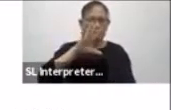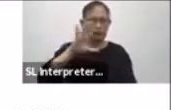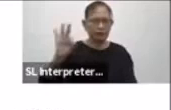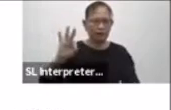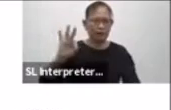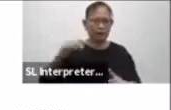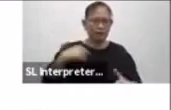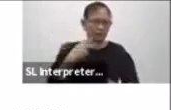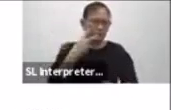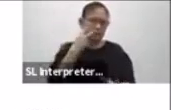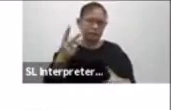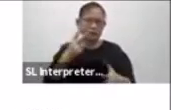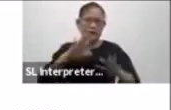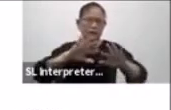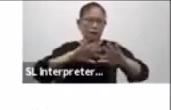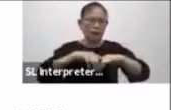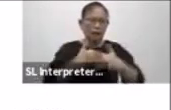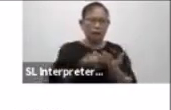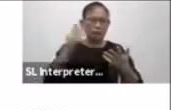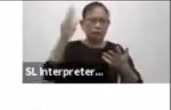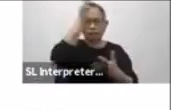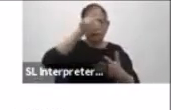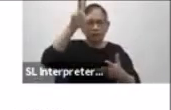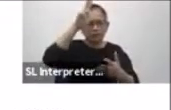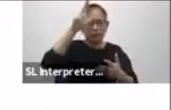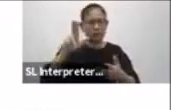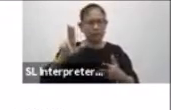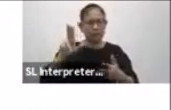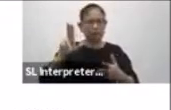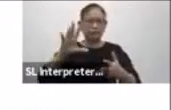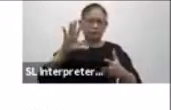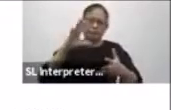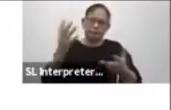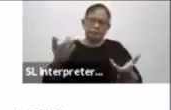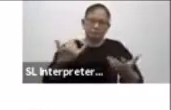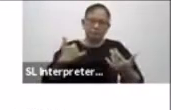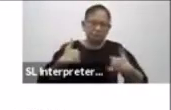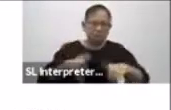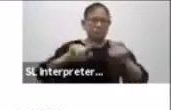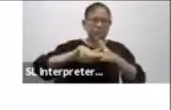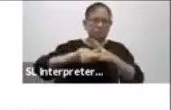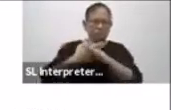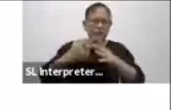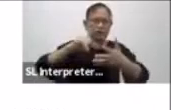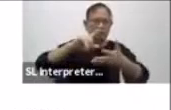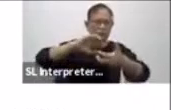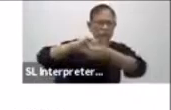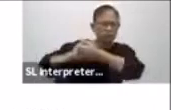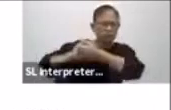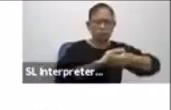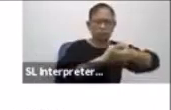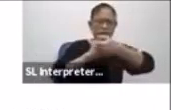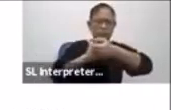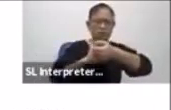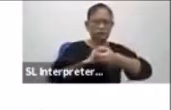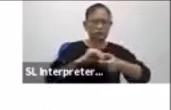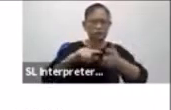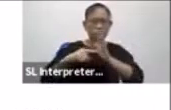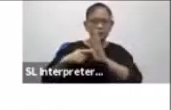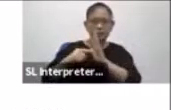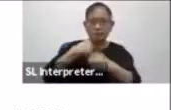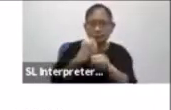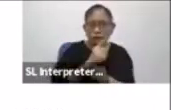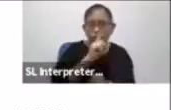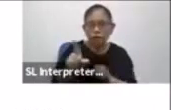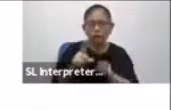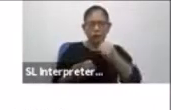been quite effective in garnering government, UN, civil society collaboration with one voice to ensure that funding for GBV is